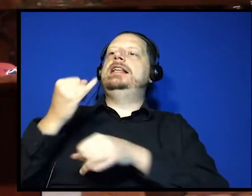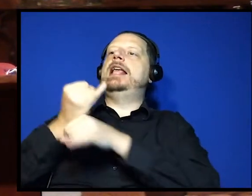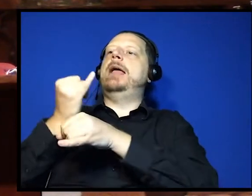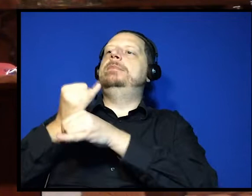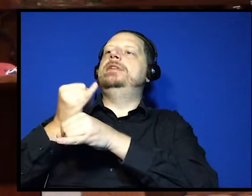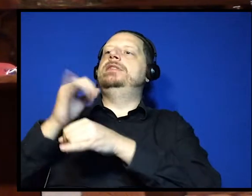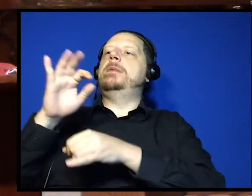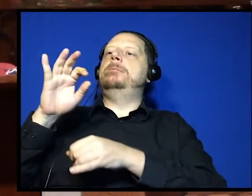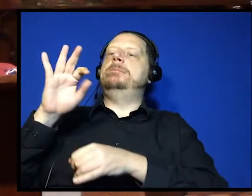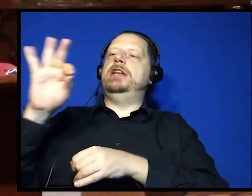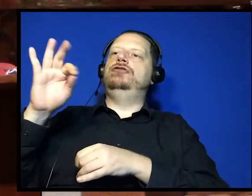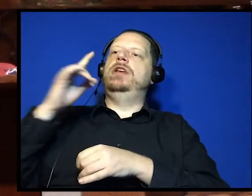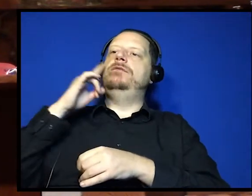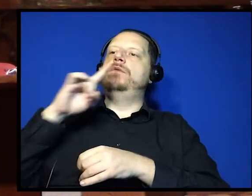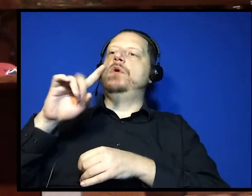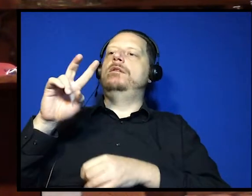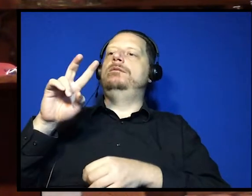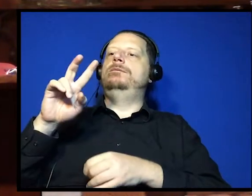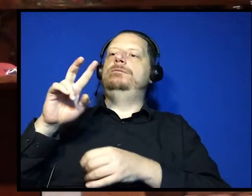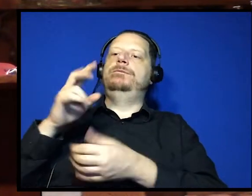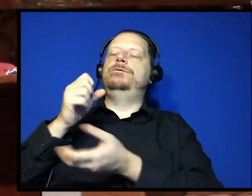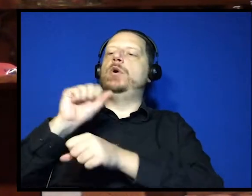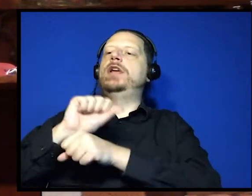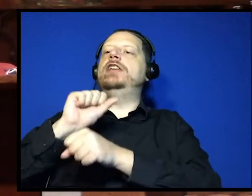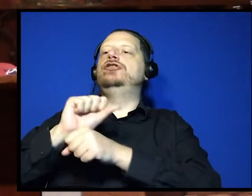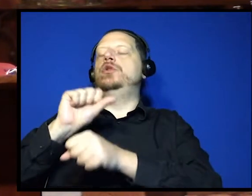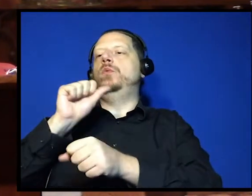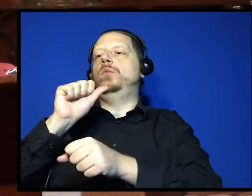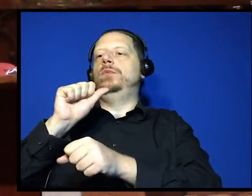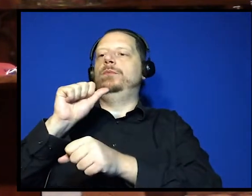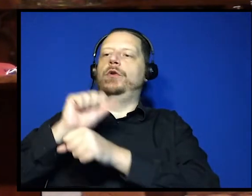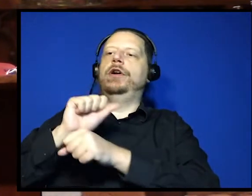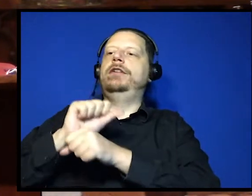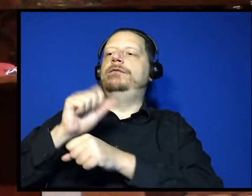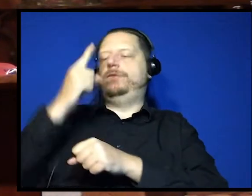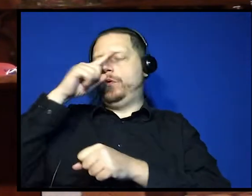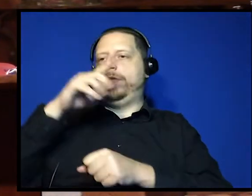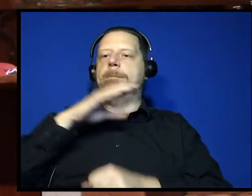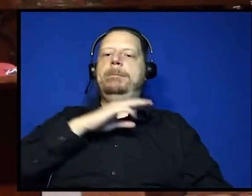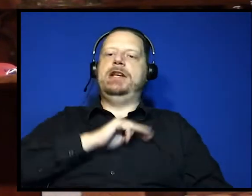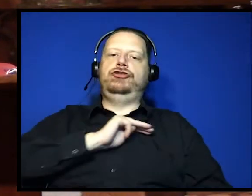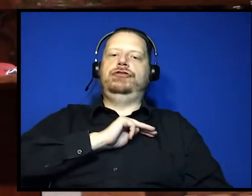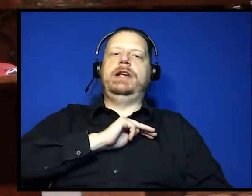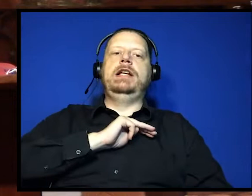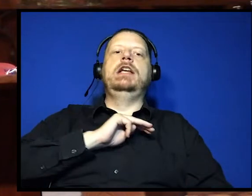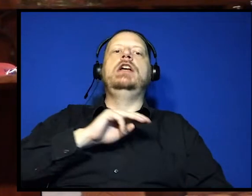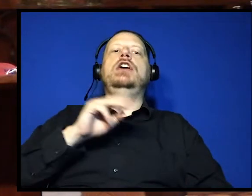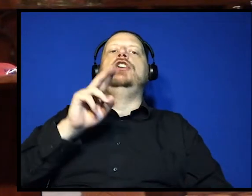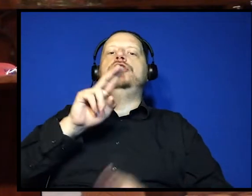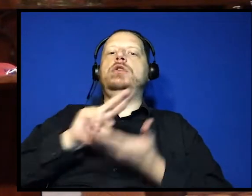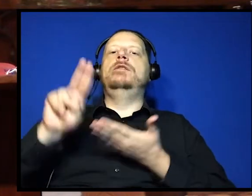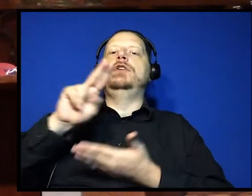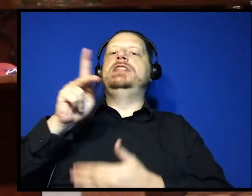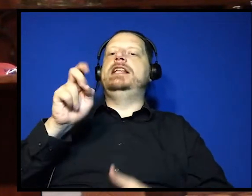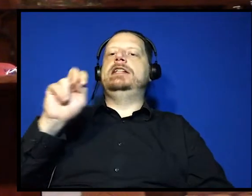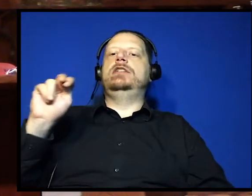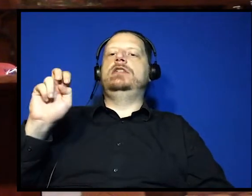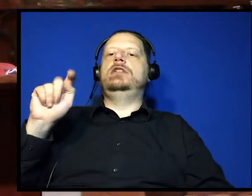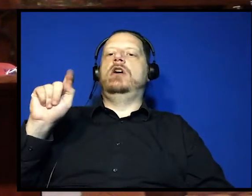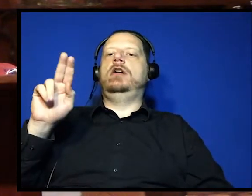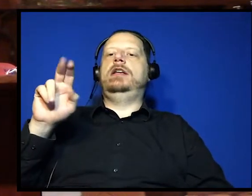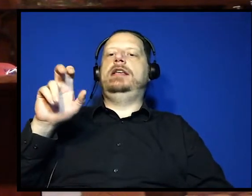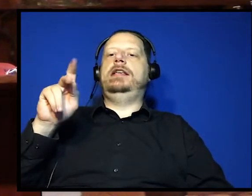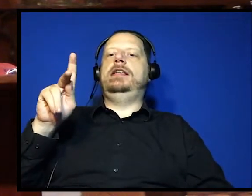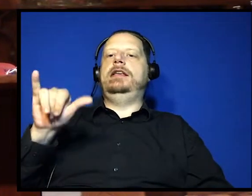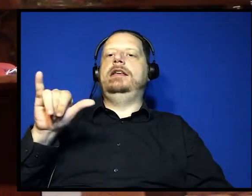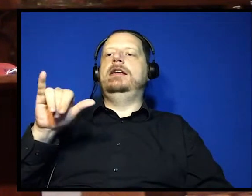ministry to do vocation work for our community, and I was assigned to the University of Kentucky in Lexington, which